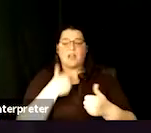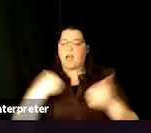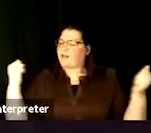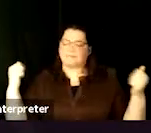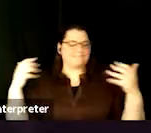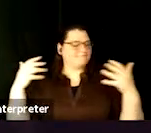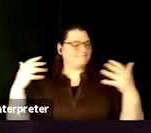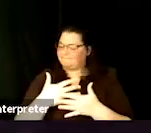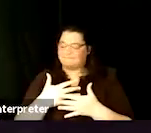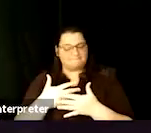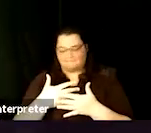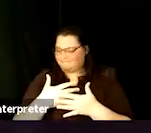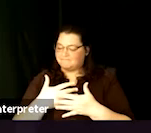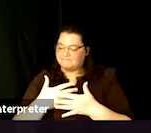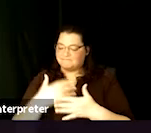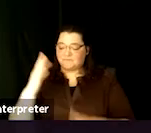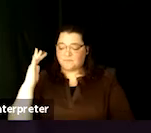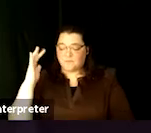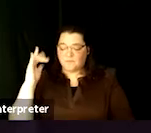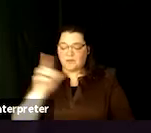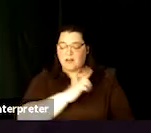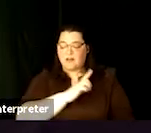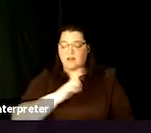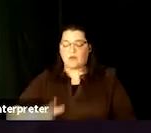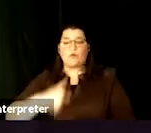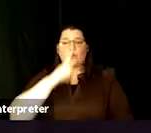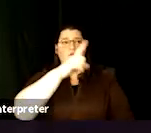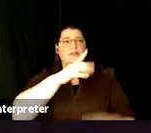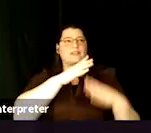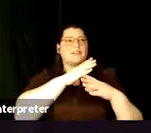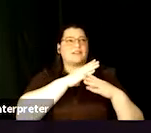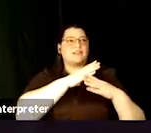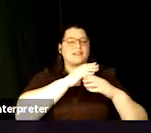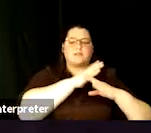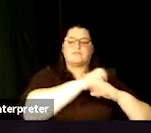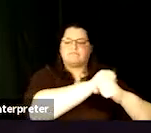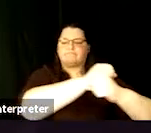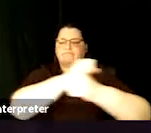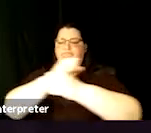Thank you.